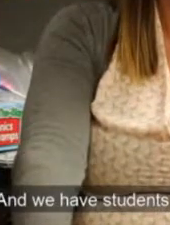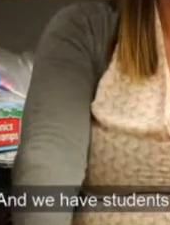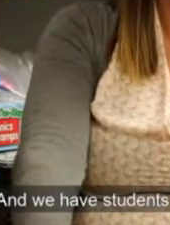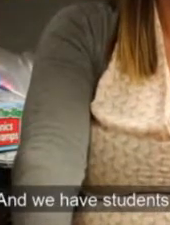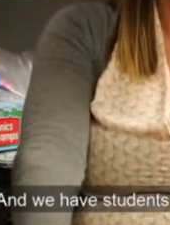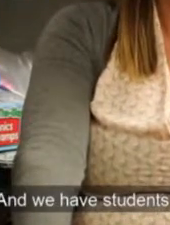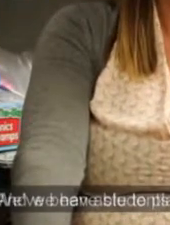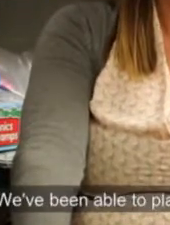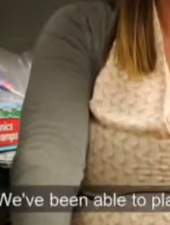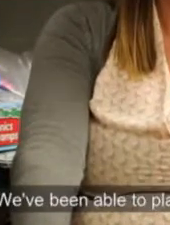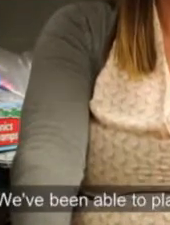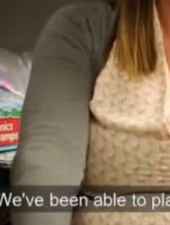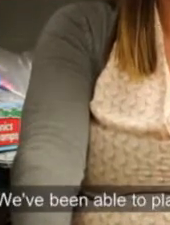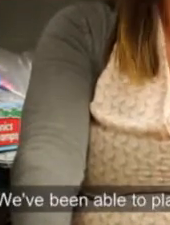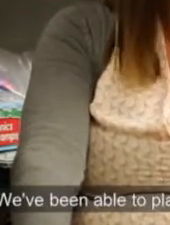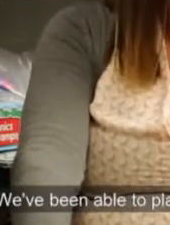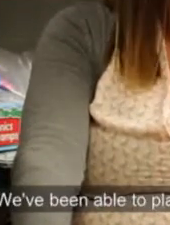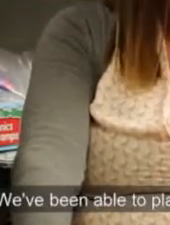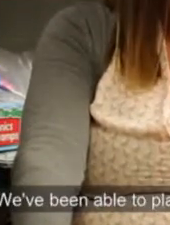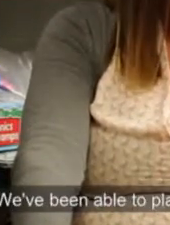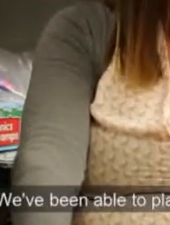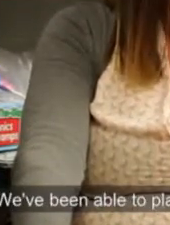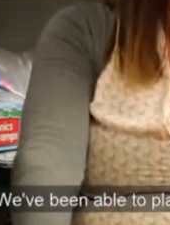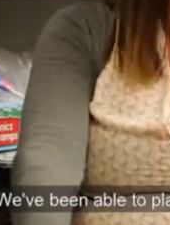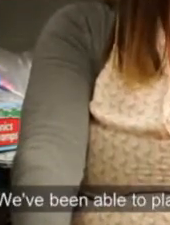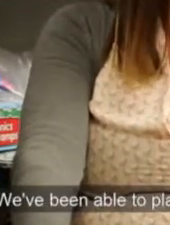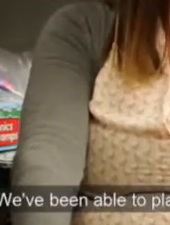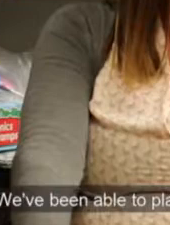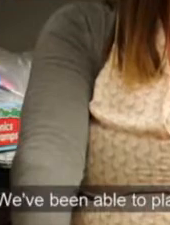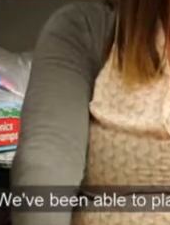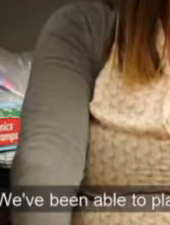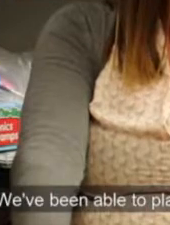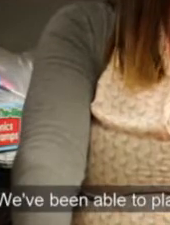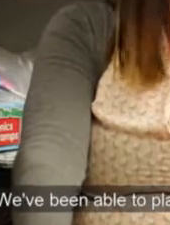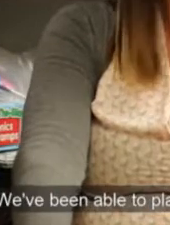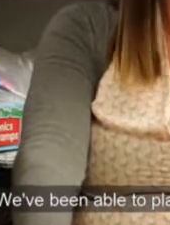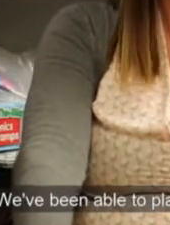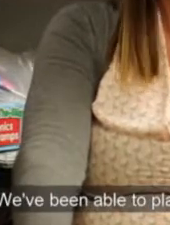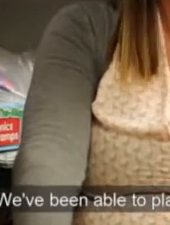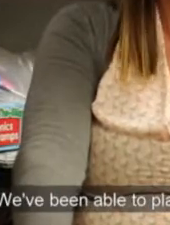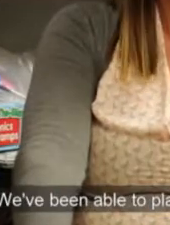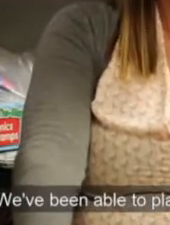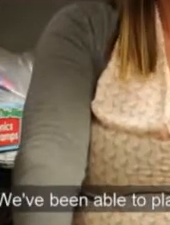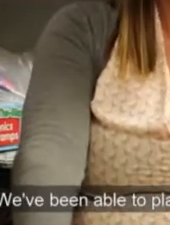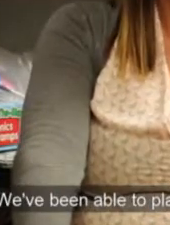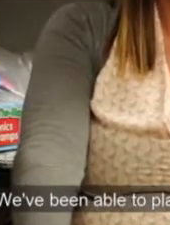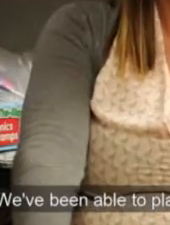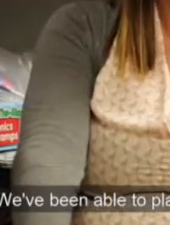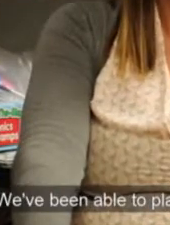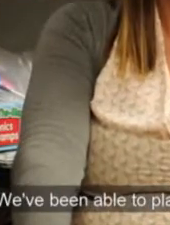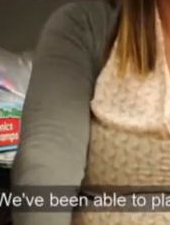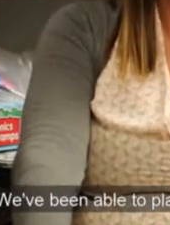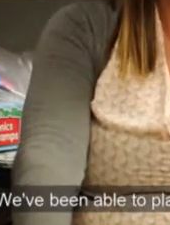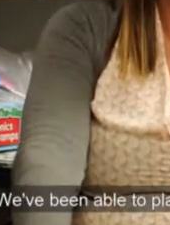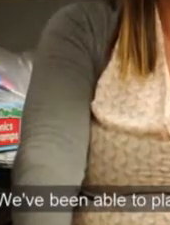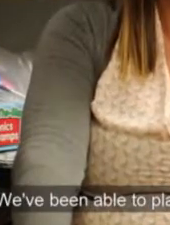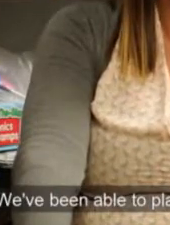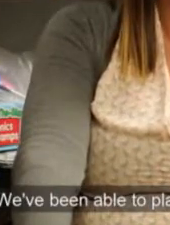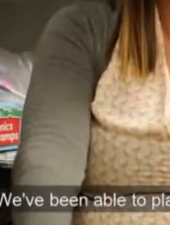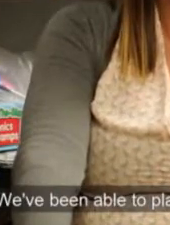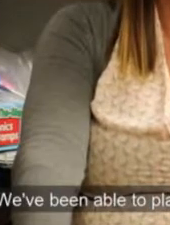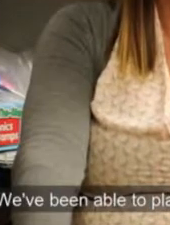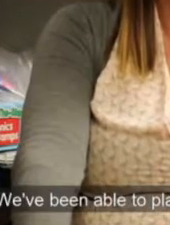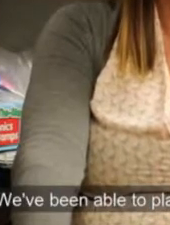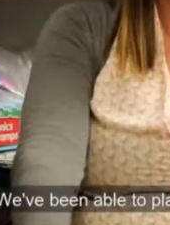needs. And we've been able to plan lessons that have enabled our students to grow in